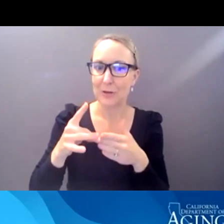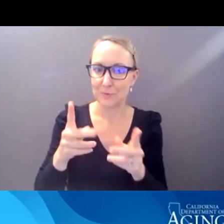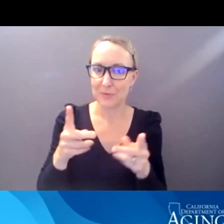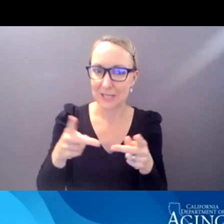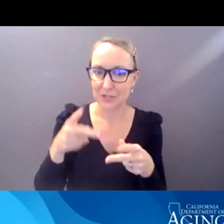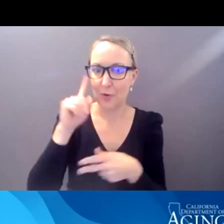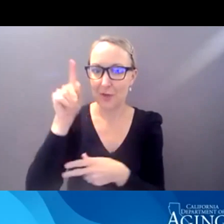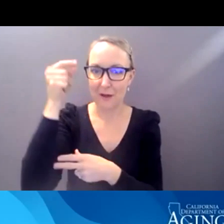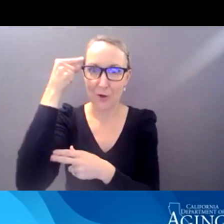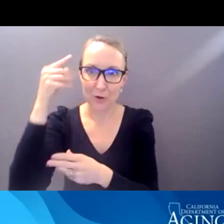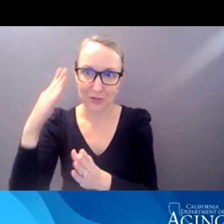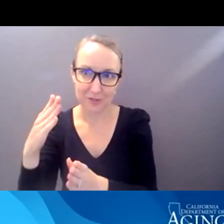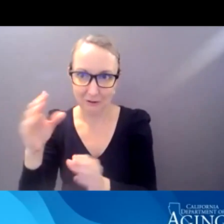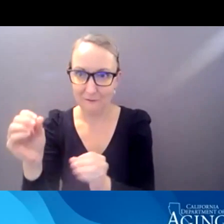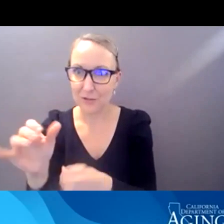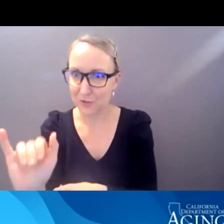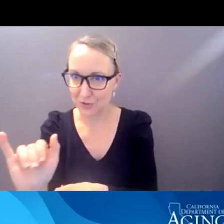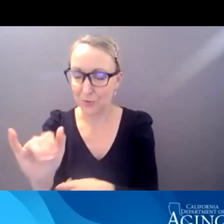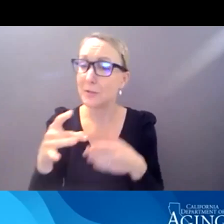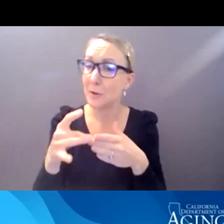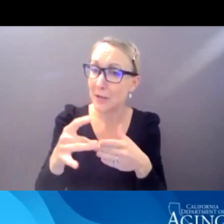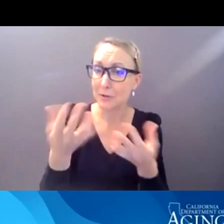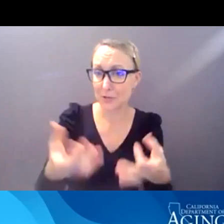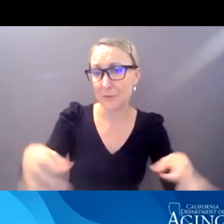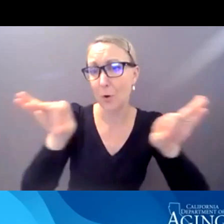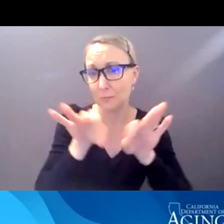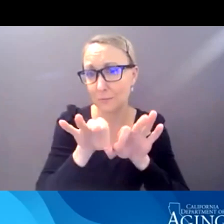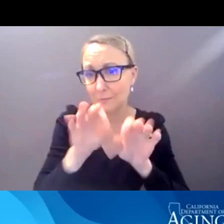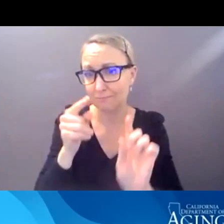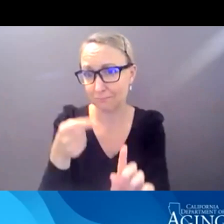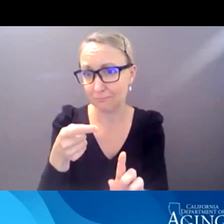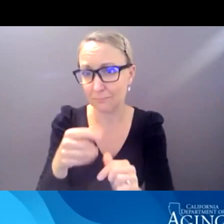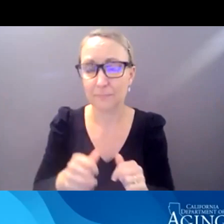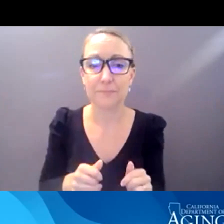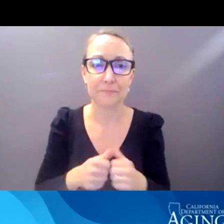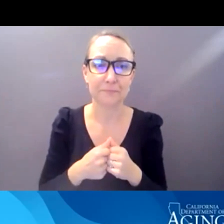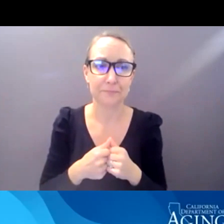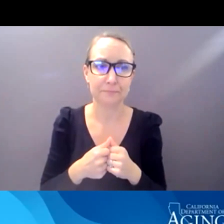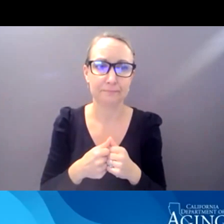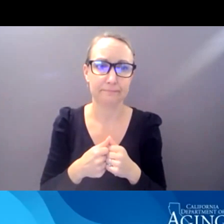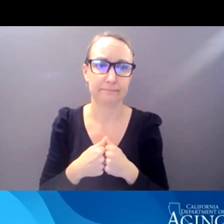leadership matters. So in that spirit, next slide,